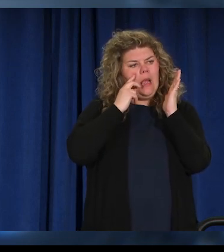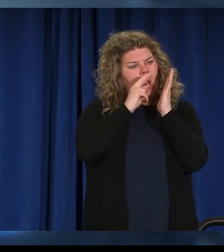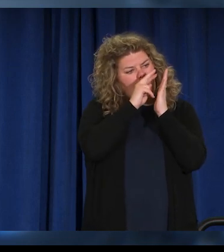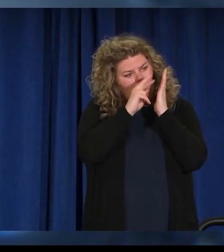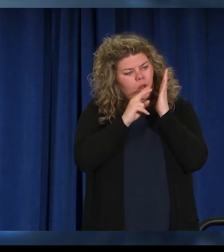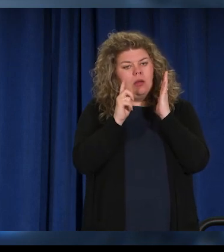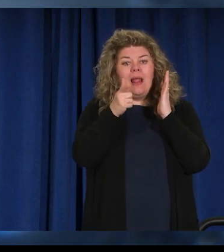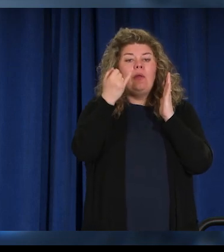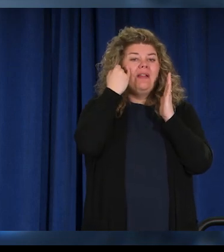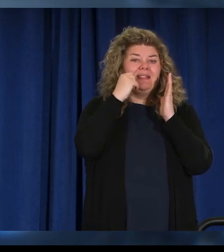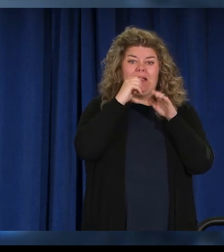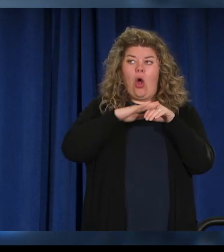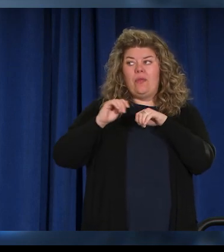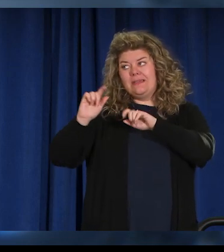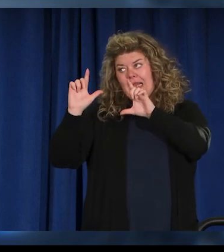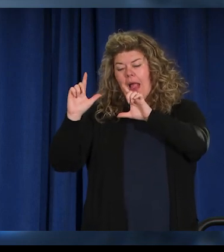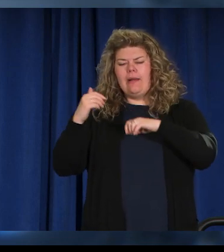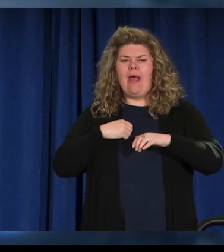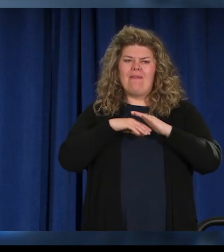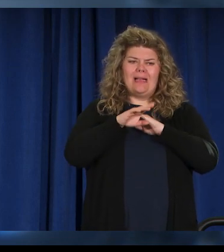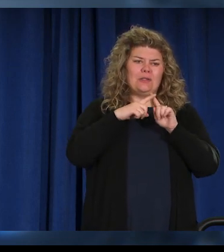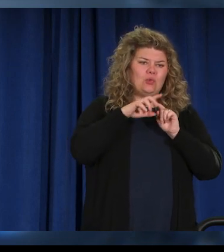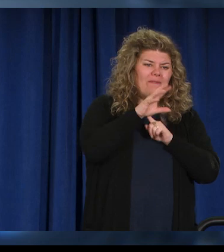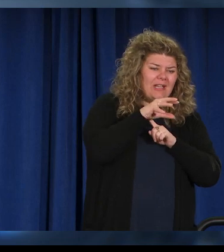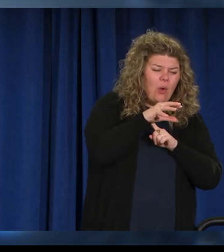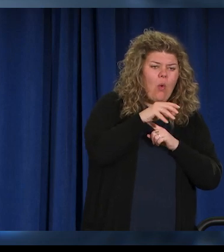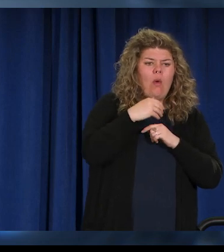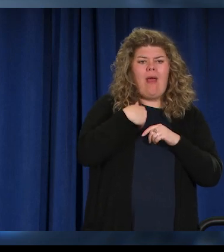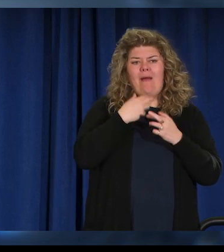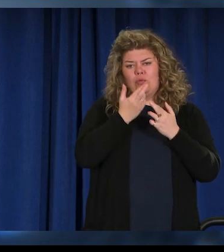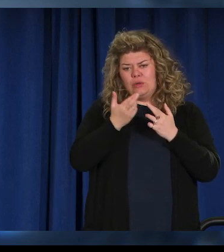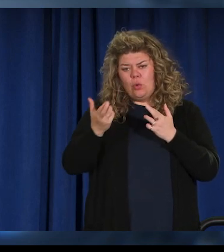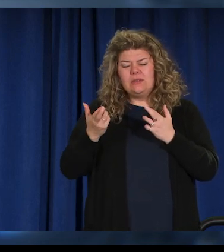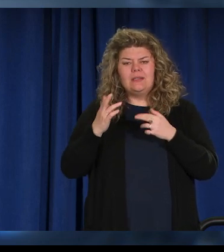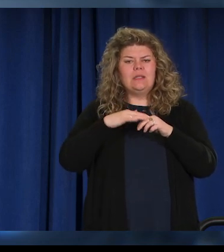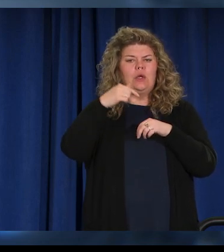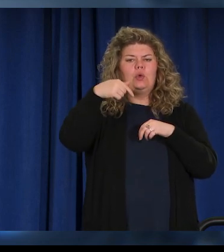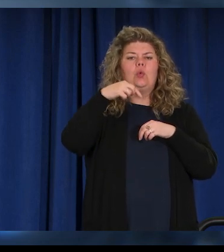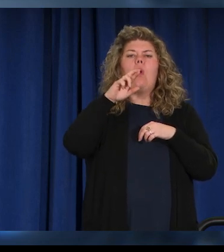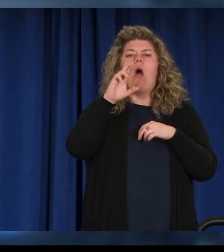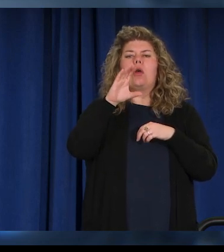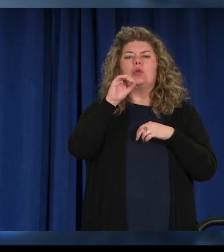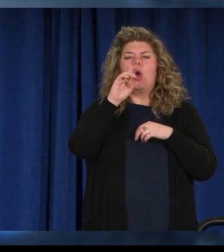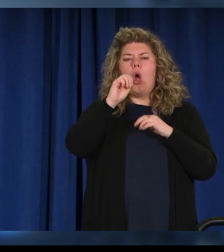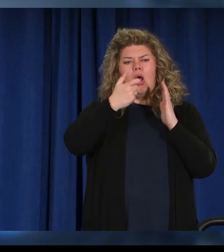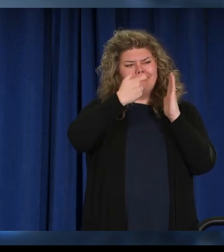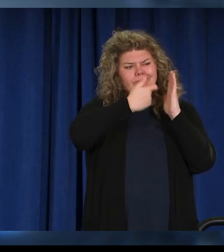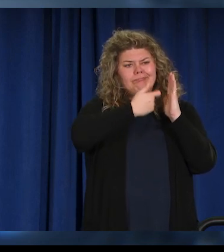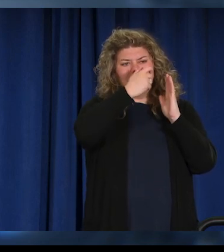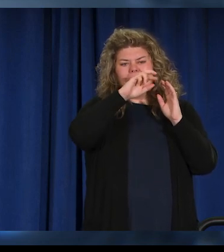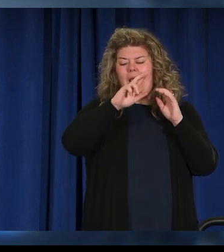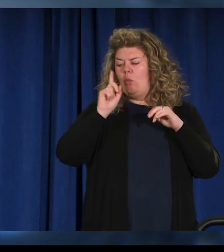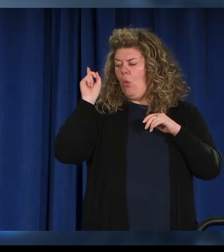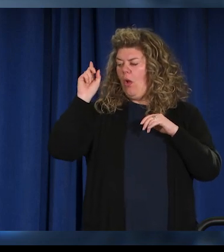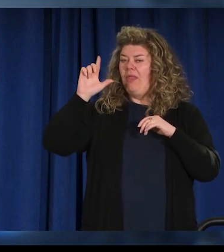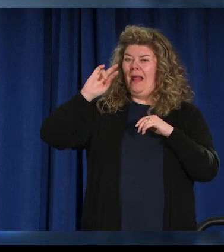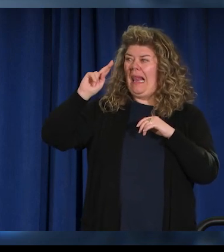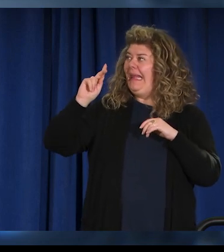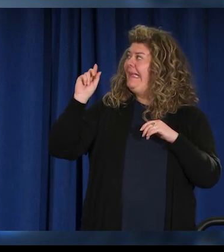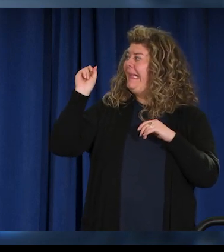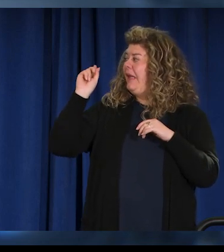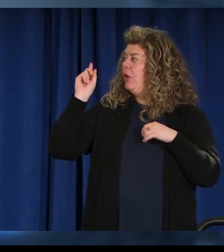said if it wasn't on the slide, access to videos and our sources. You can find that through the QR code or the little link we've generated up above. And